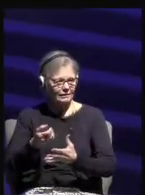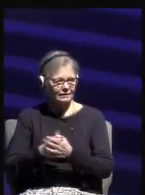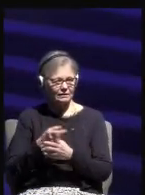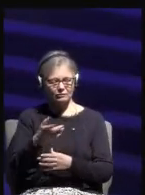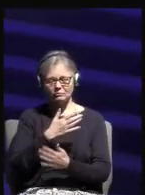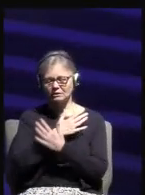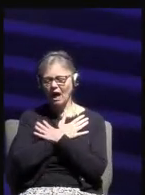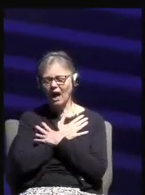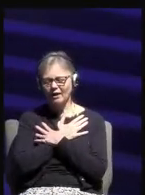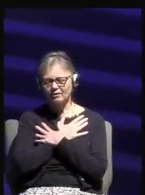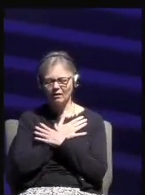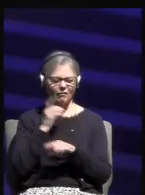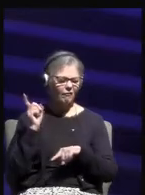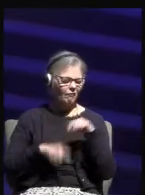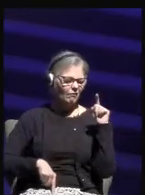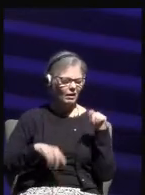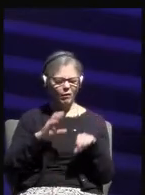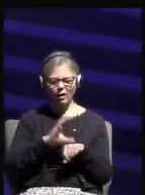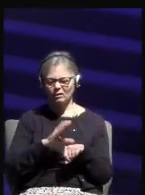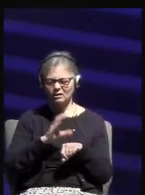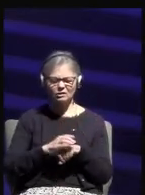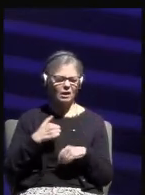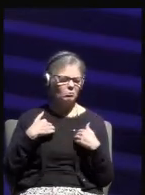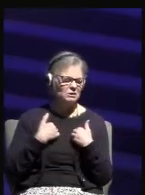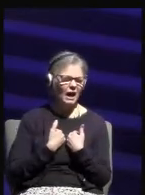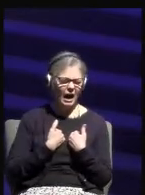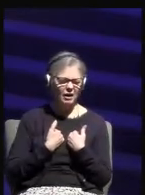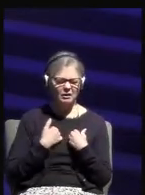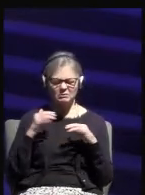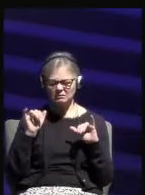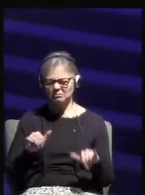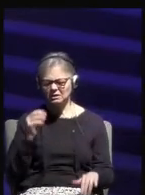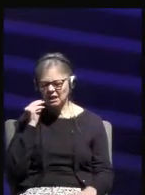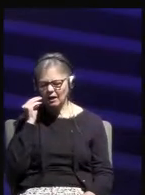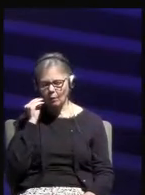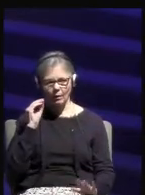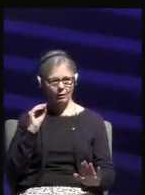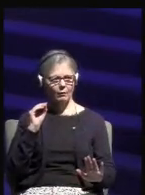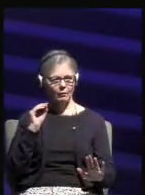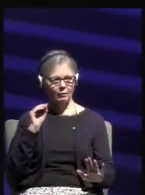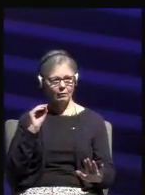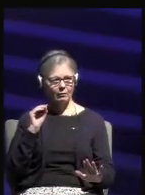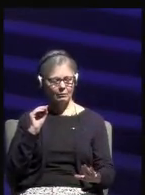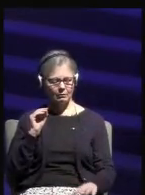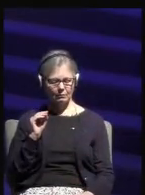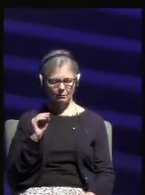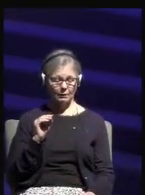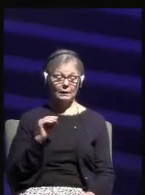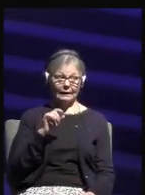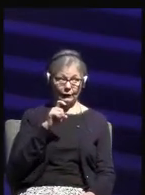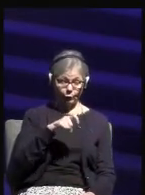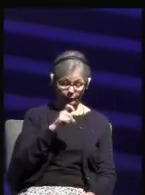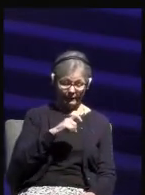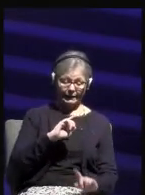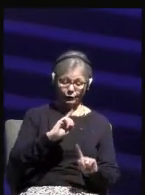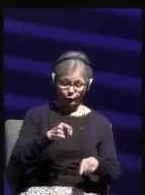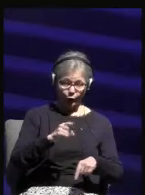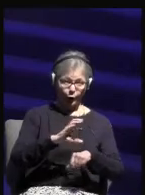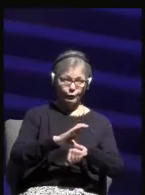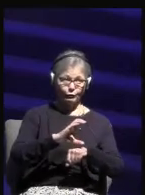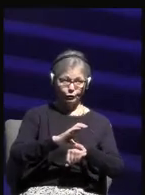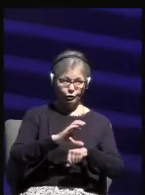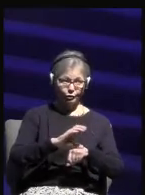give to God because we've given everything to life. But life is broken, and we need to have